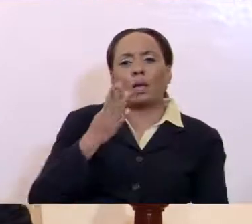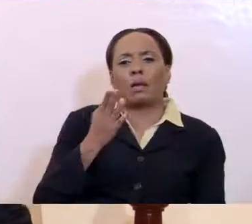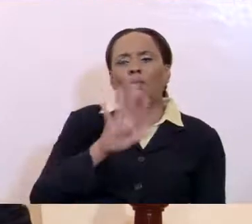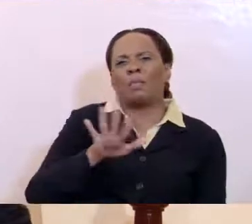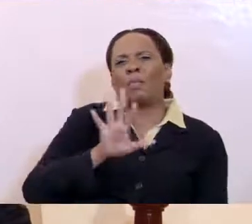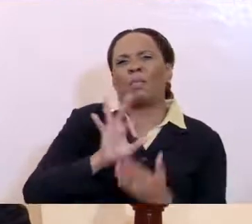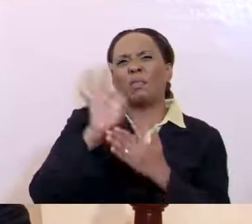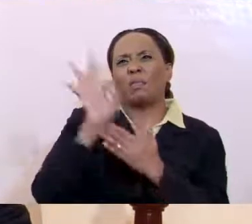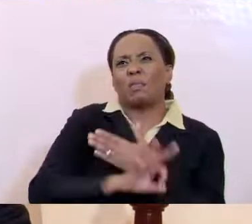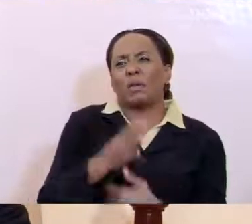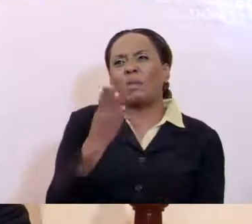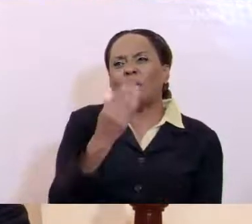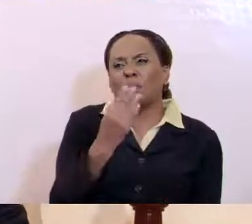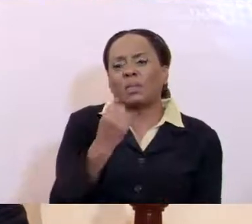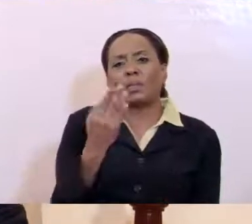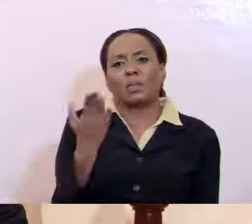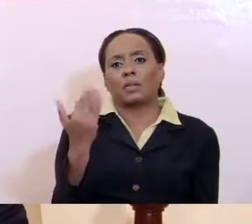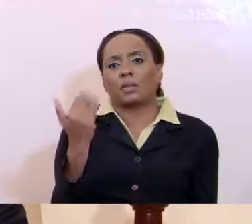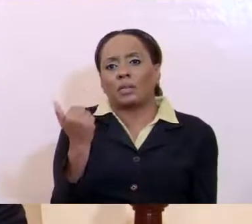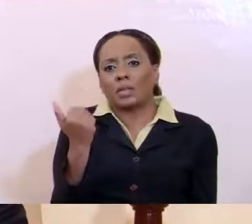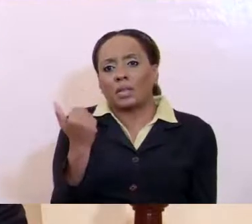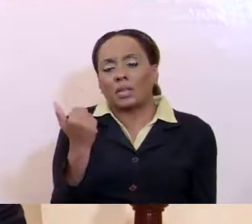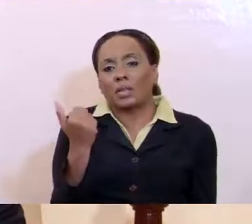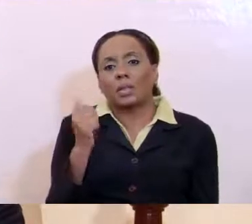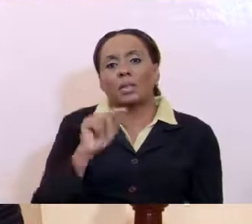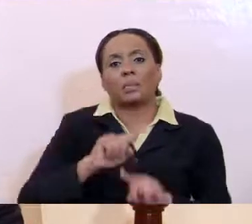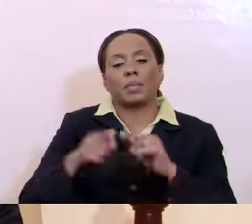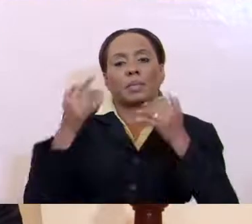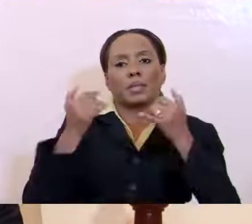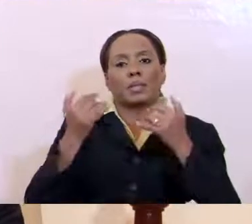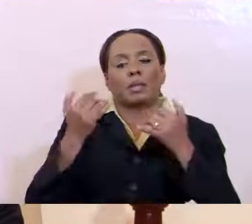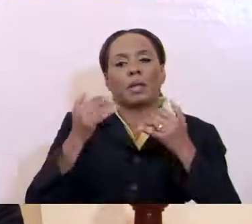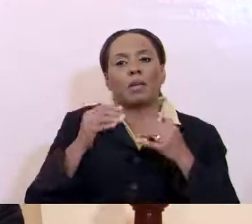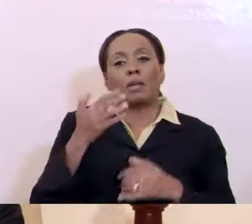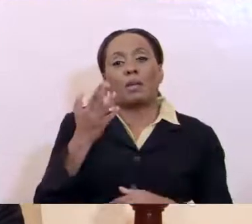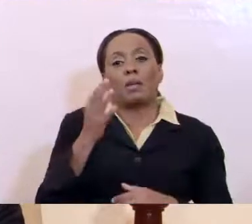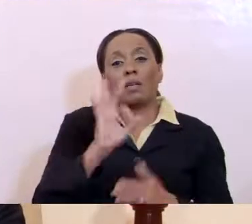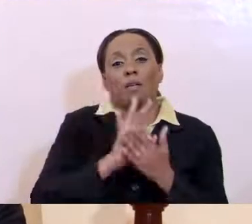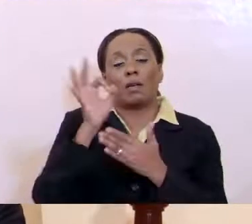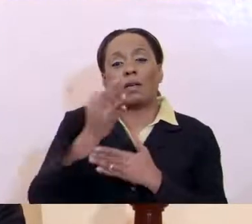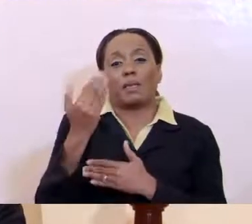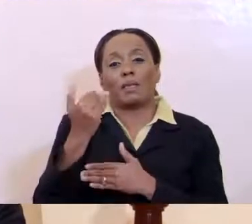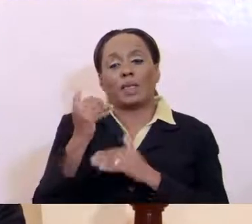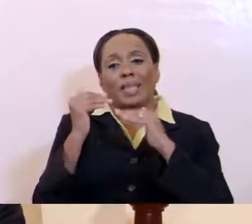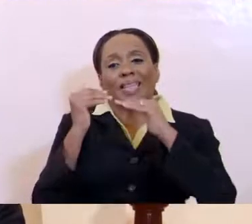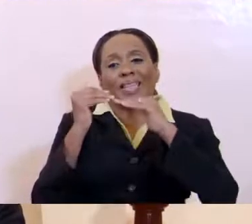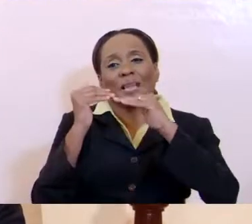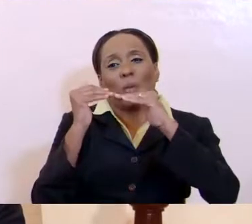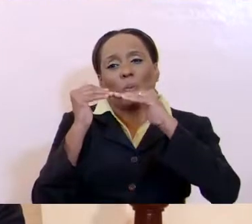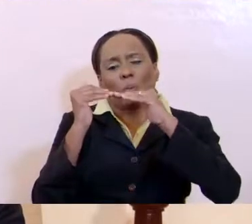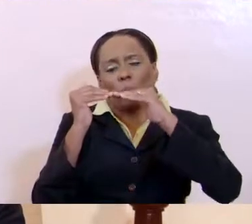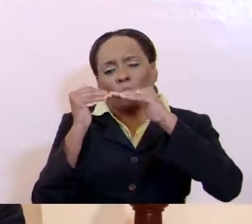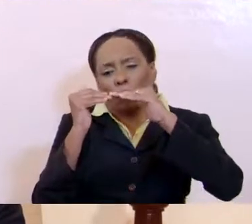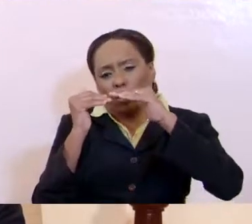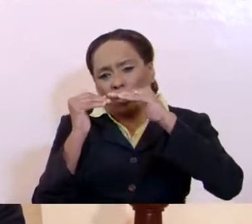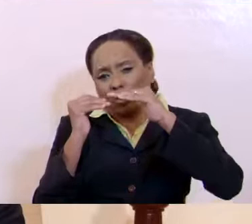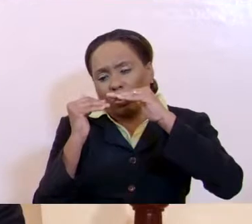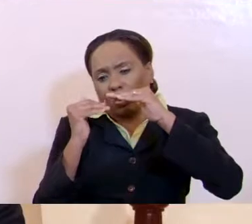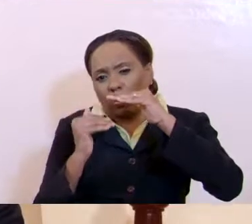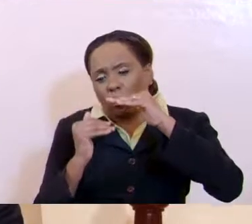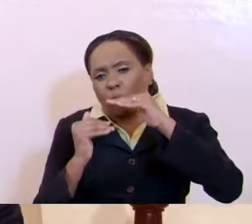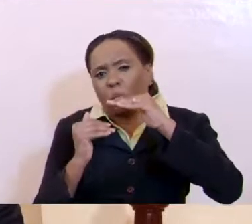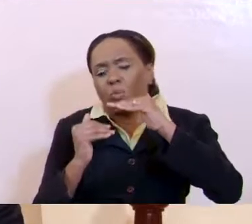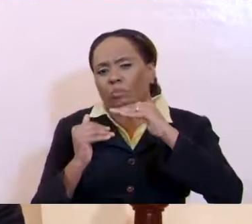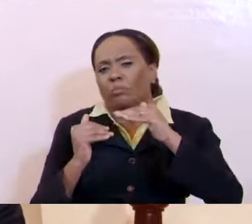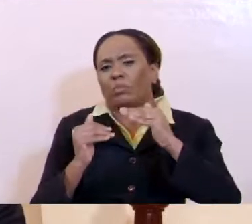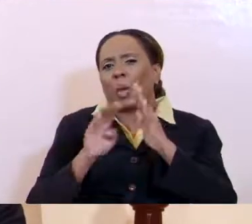14th, 15th of February. And since then, there's been a decreasing positivity rate, which is a good sign, and that's a trend that we